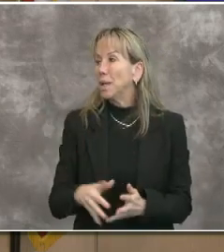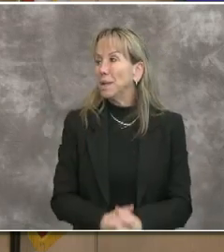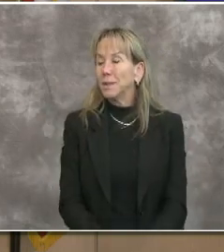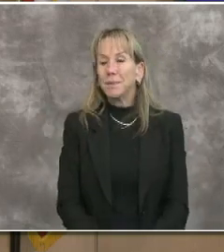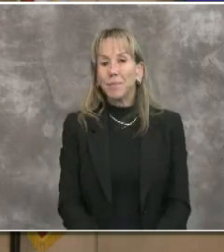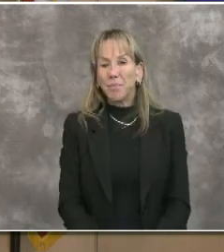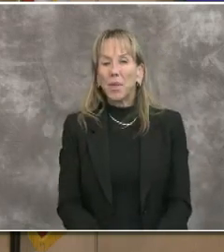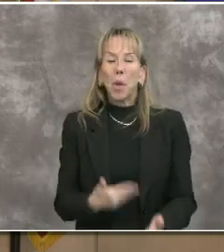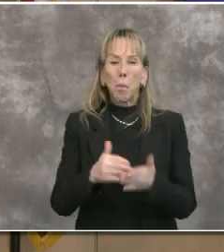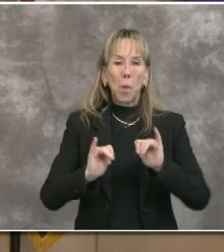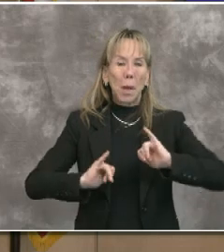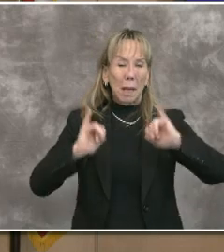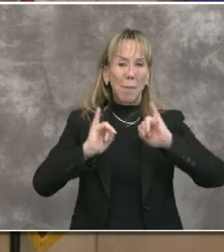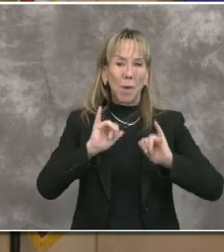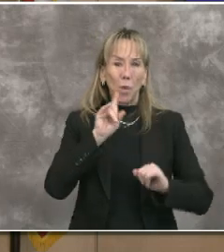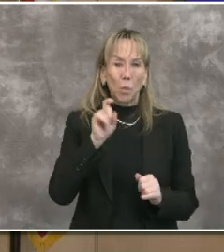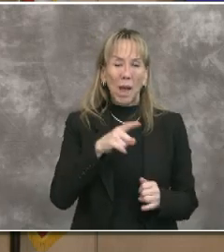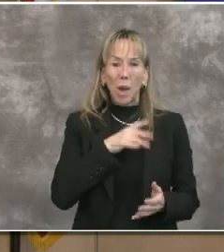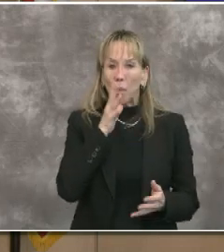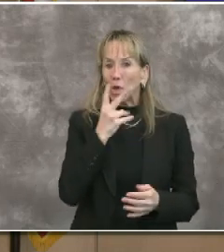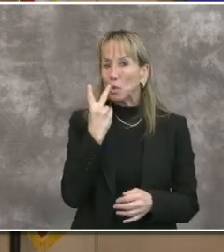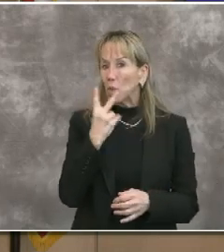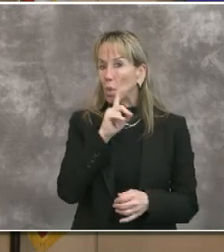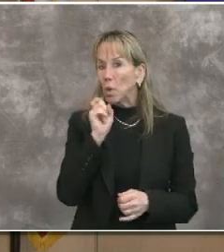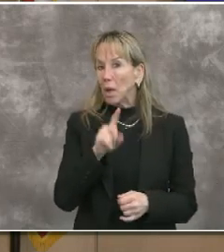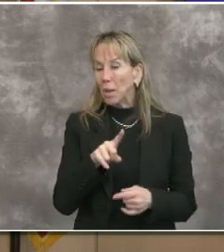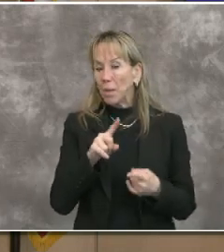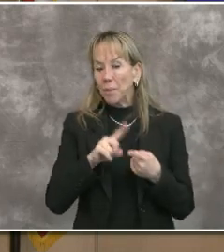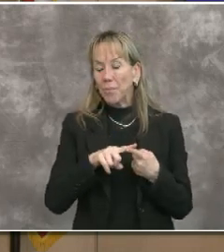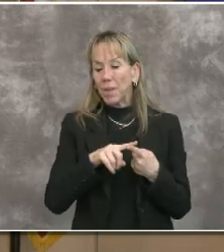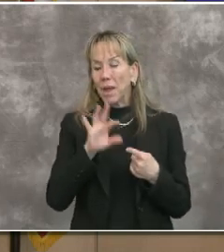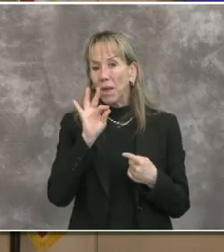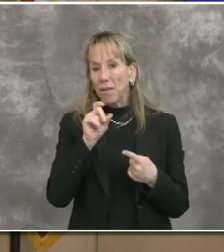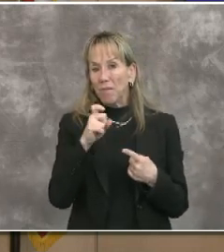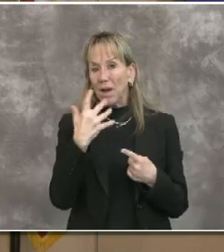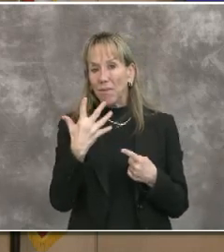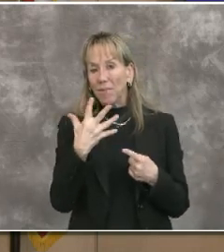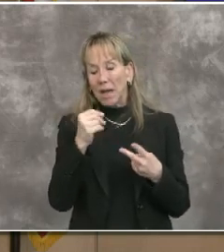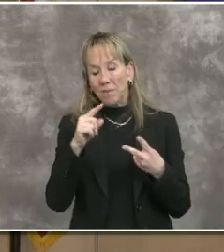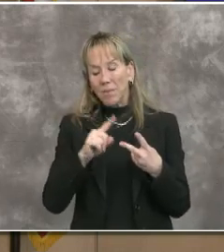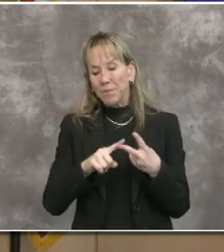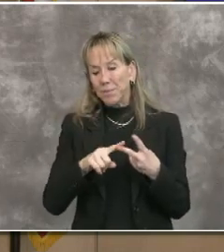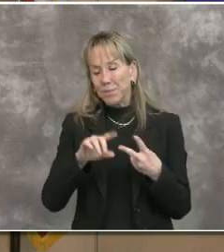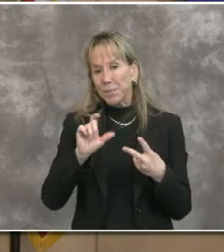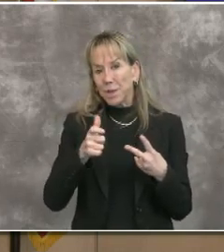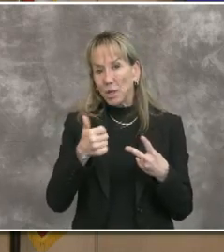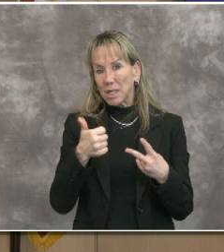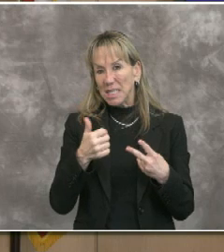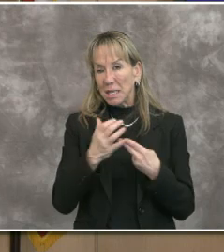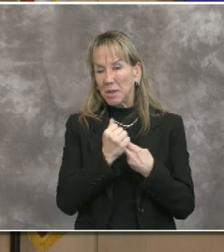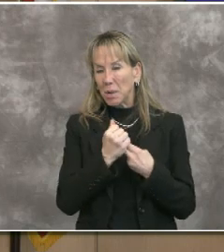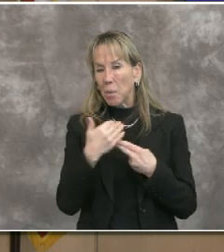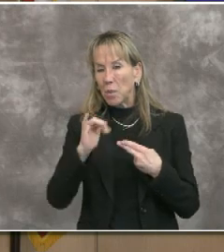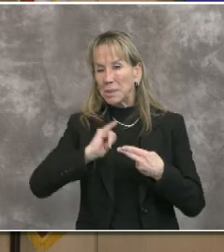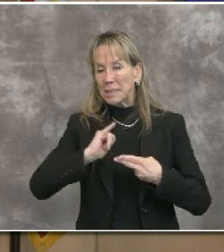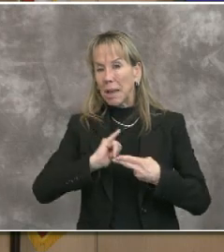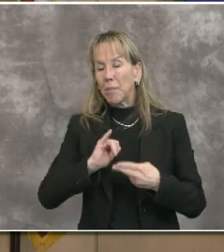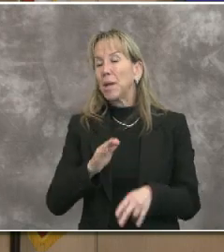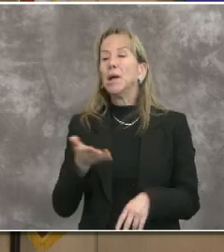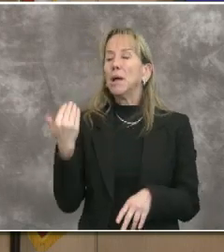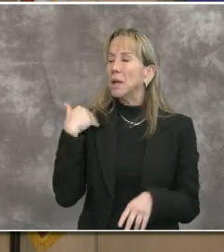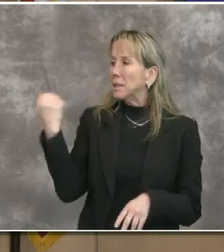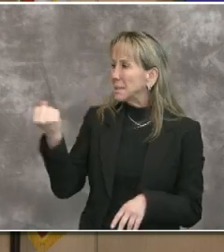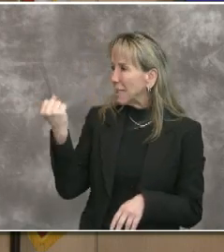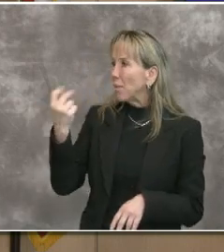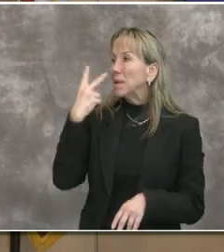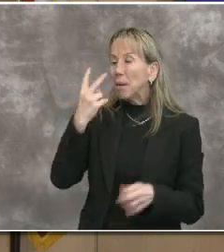actually very similar, so I'm going to bunch 2 together. Marilee Moore from Fox 5 and Rachel Bianco from Channel 10. On Saturday, we saw a